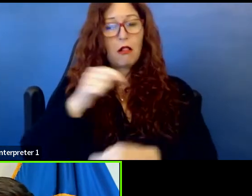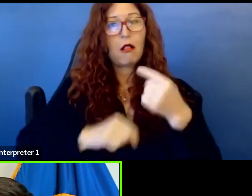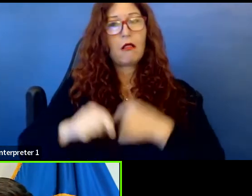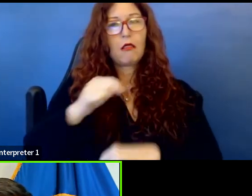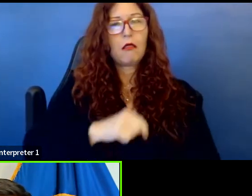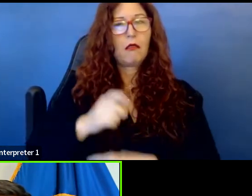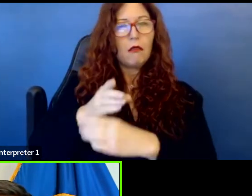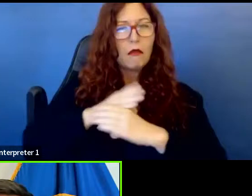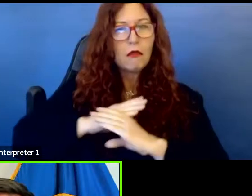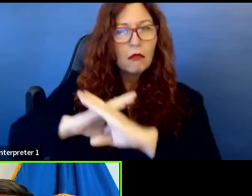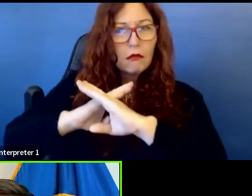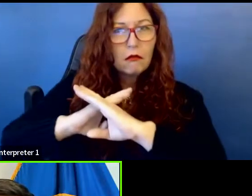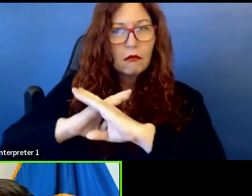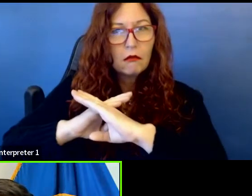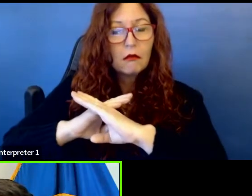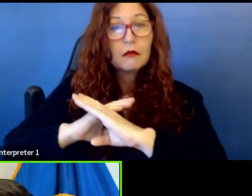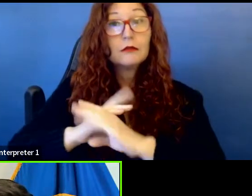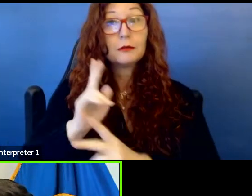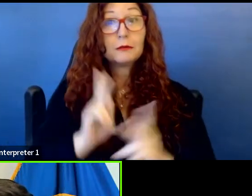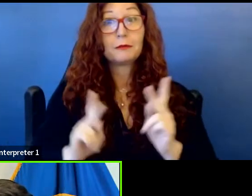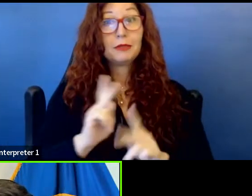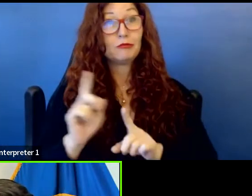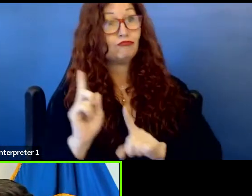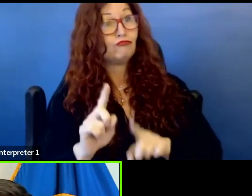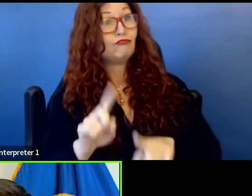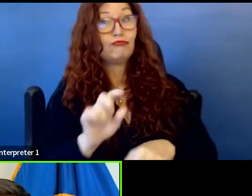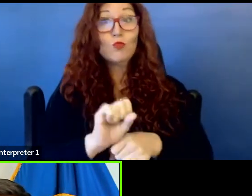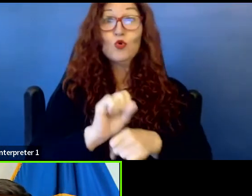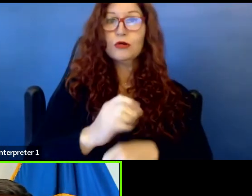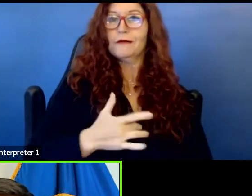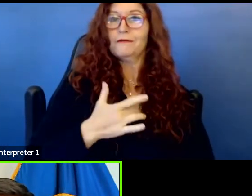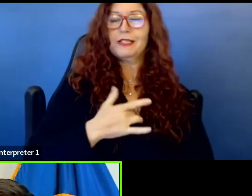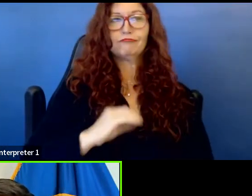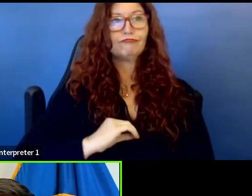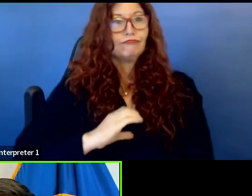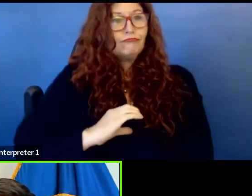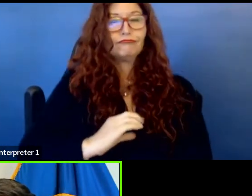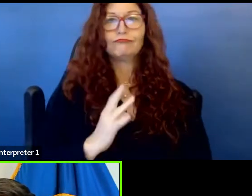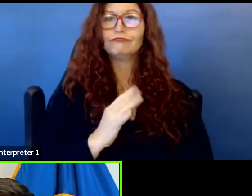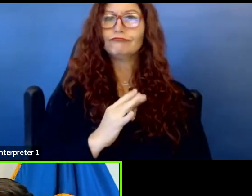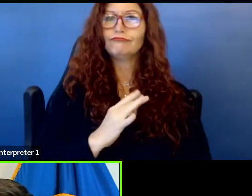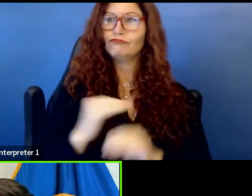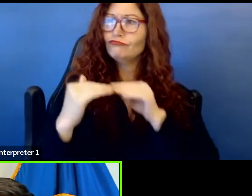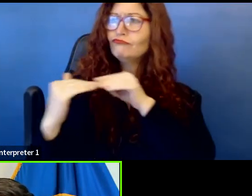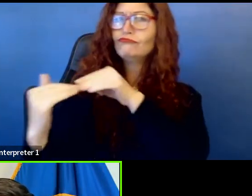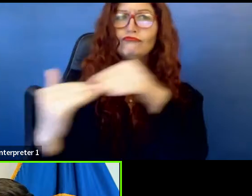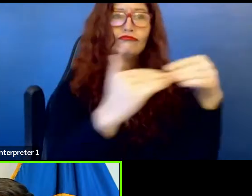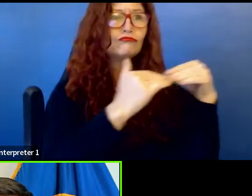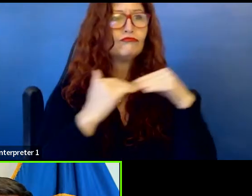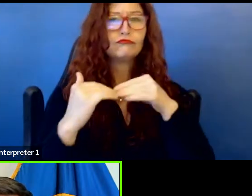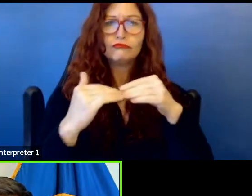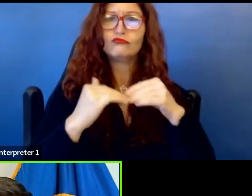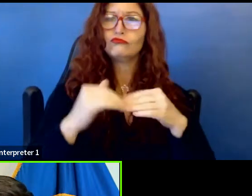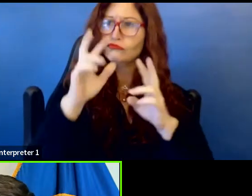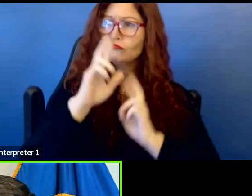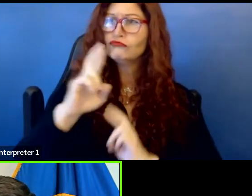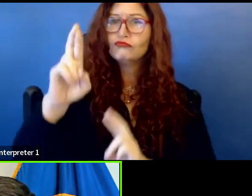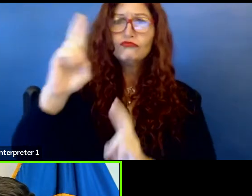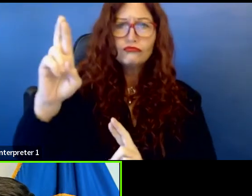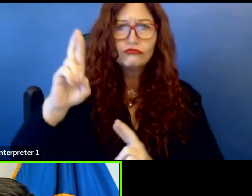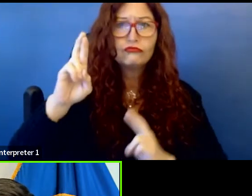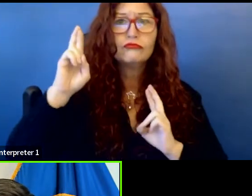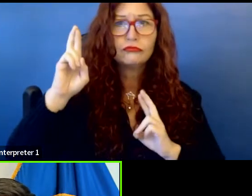environment i hope this hearing will provide insightful testimony so the commission can publish helpful guidance for the construction